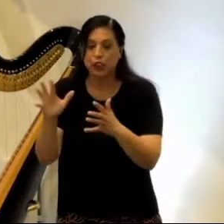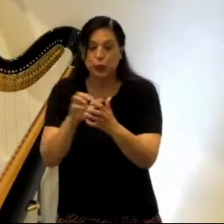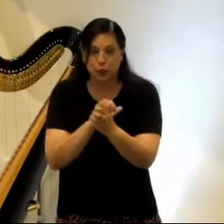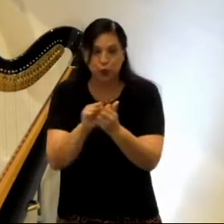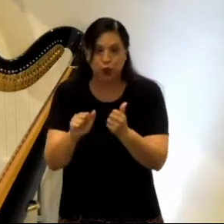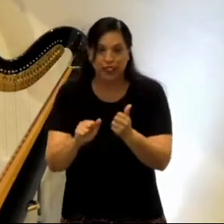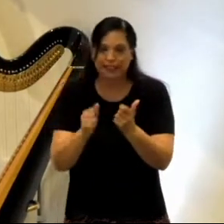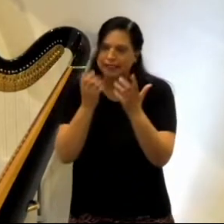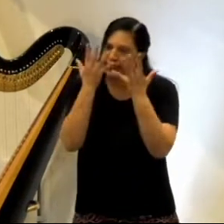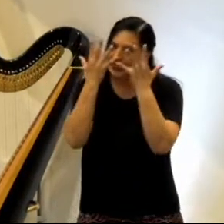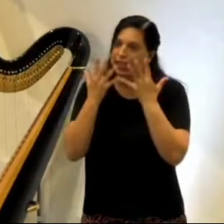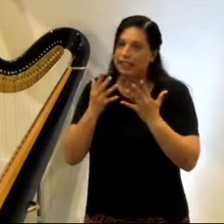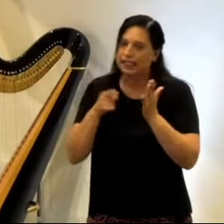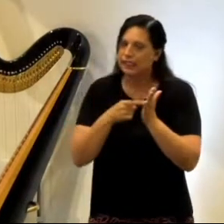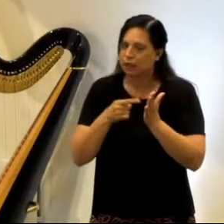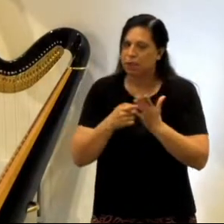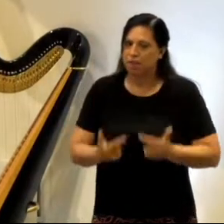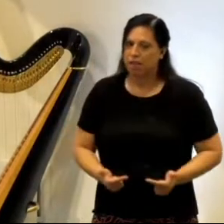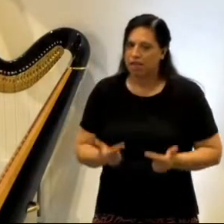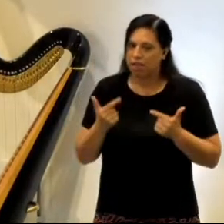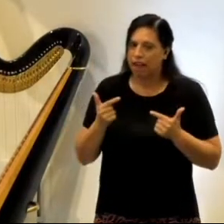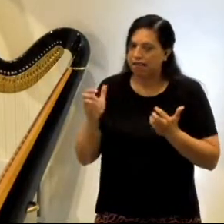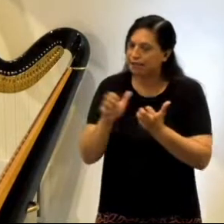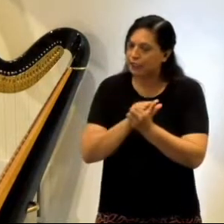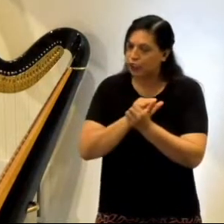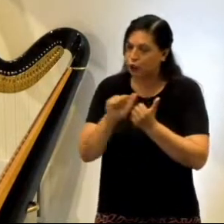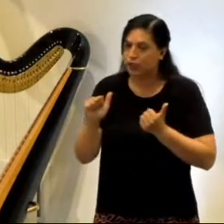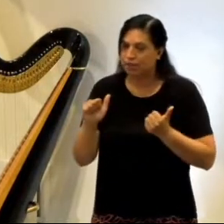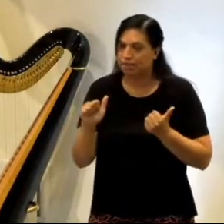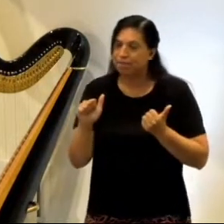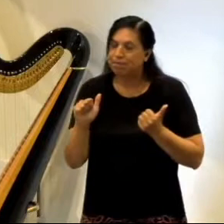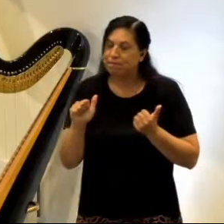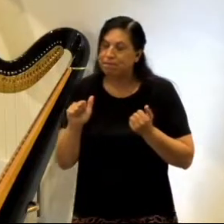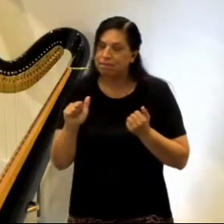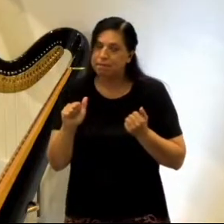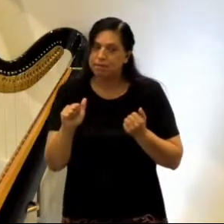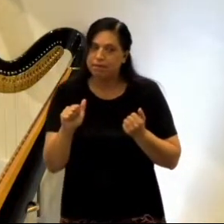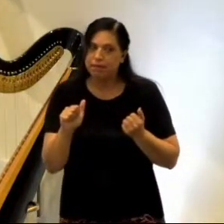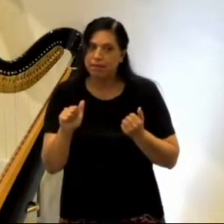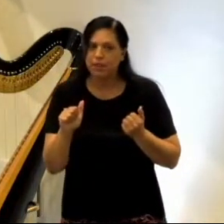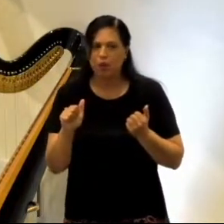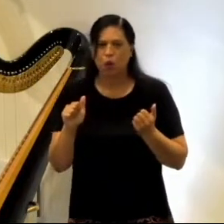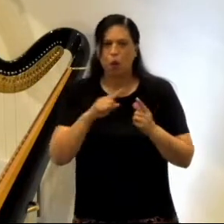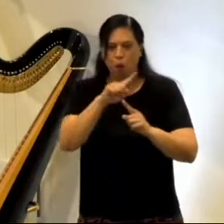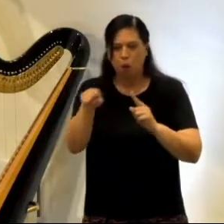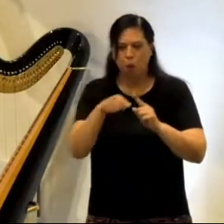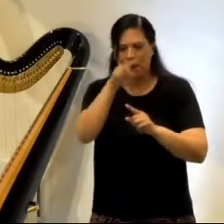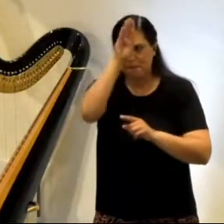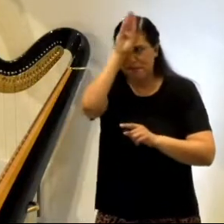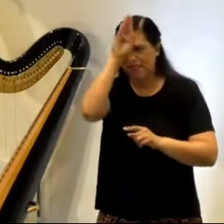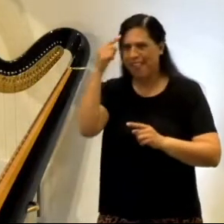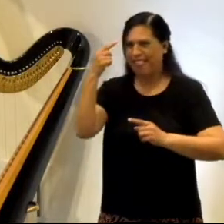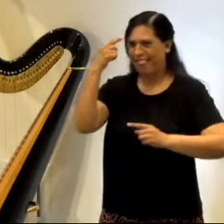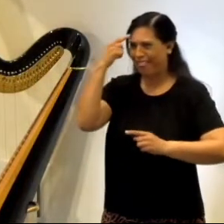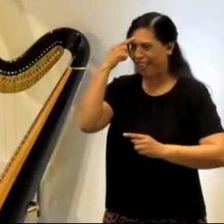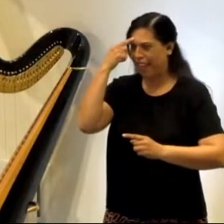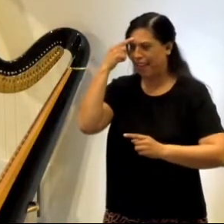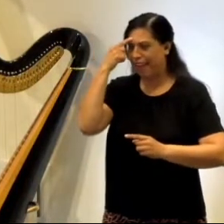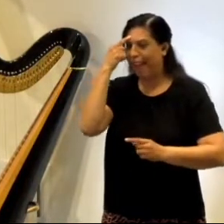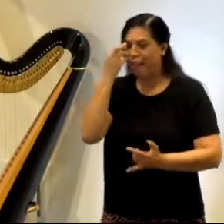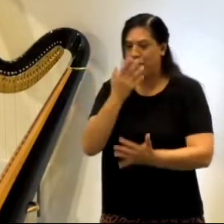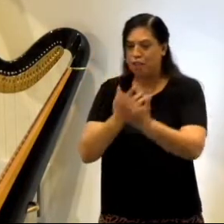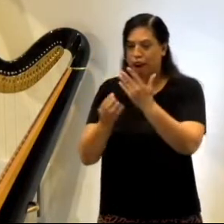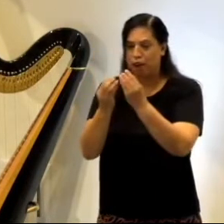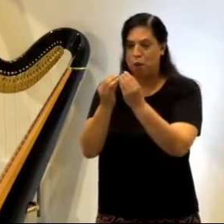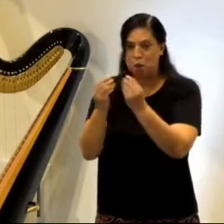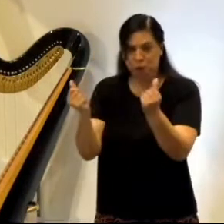and sadly, sometimes lives are destroyed. And even when firefighters think they've got the fire put out, we